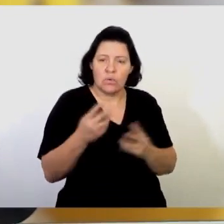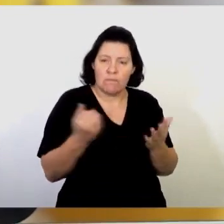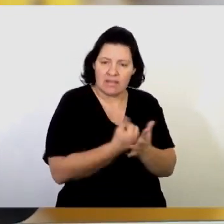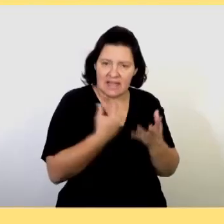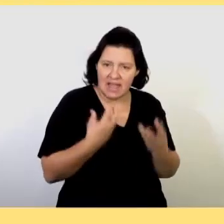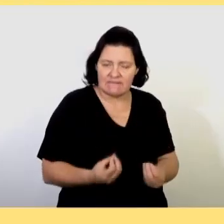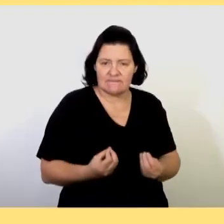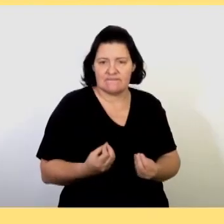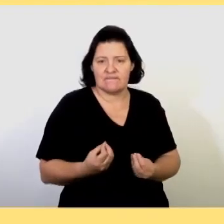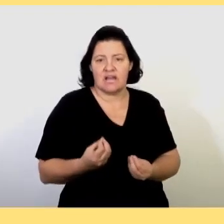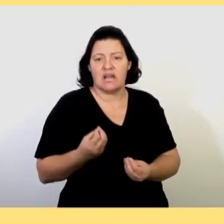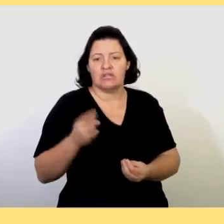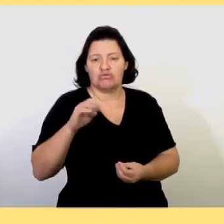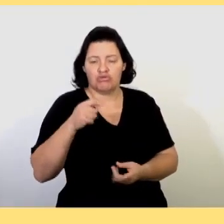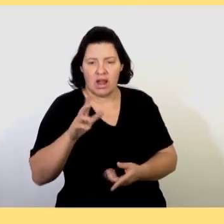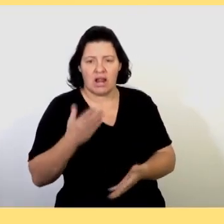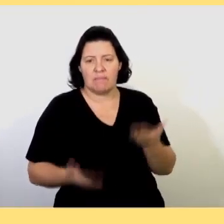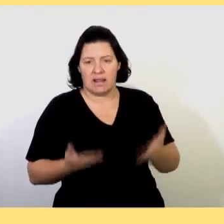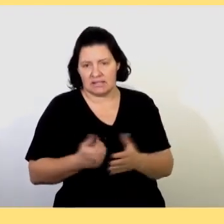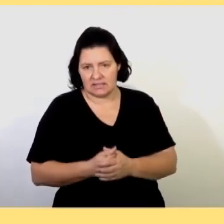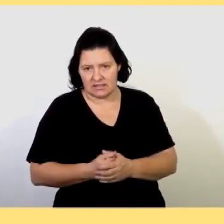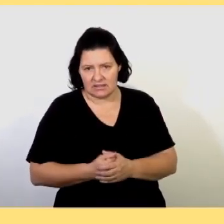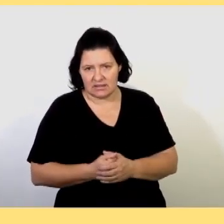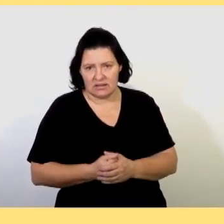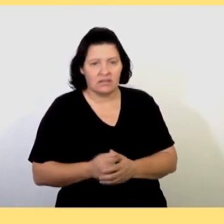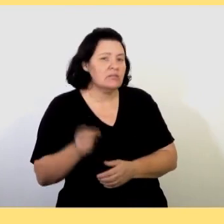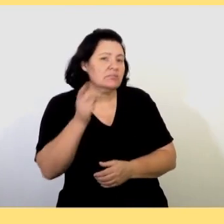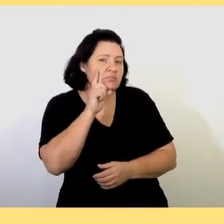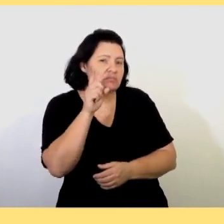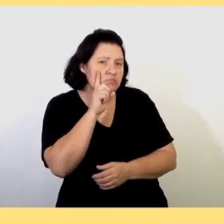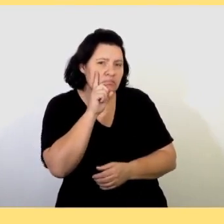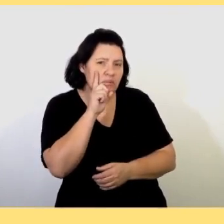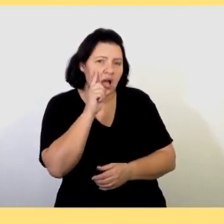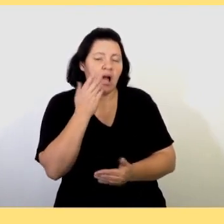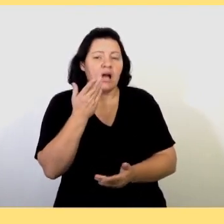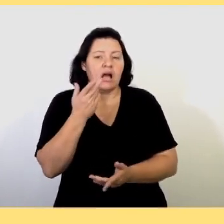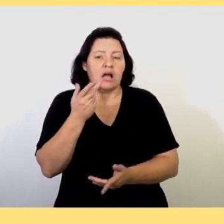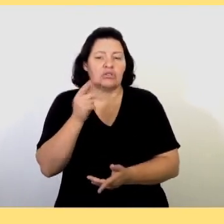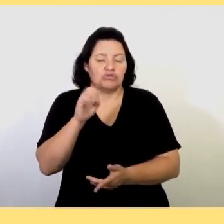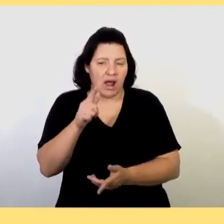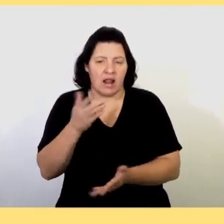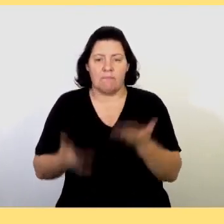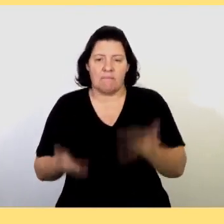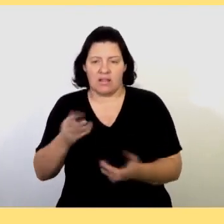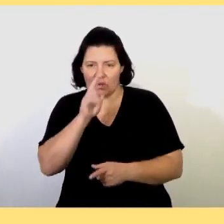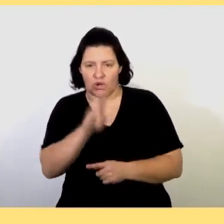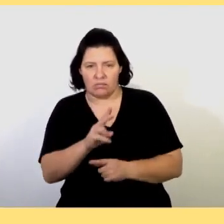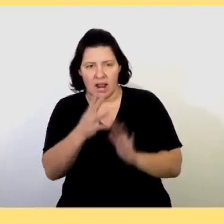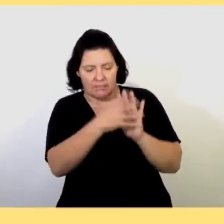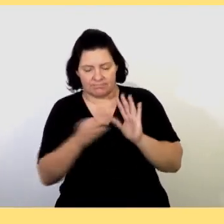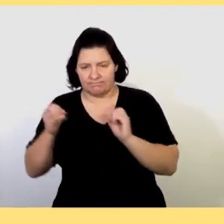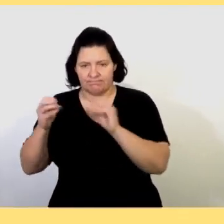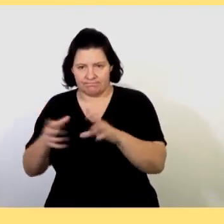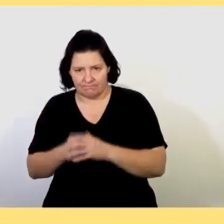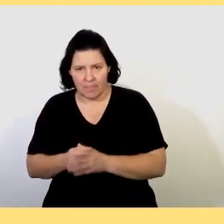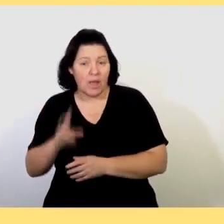you also have your trial balance. Let's quickly see how the trial balance will look like. Here is an extract